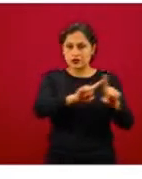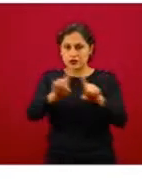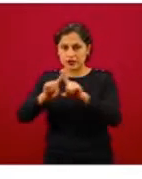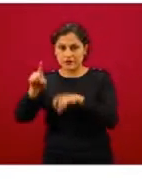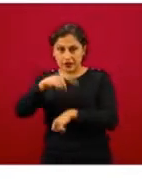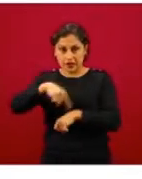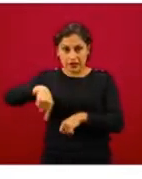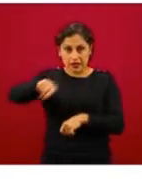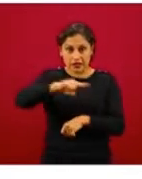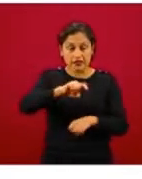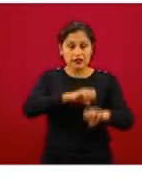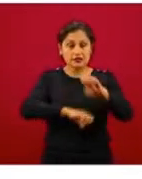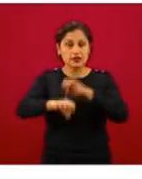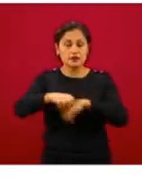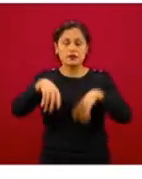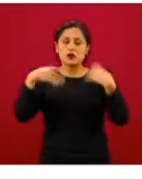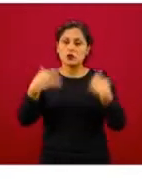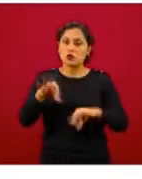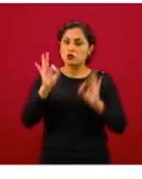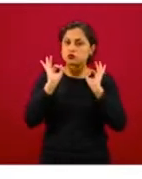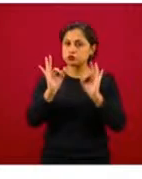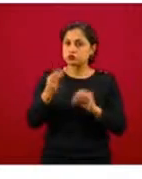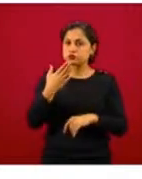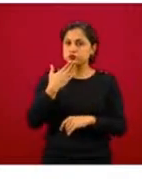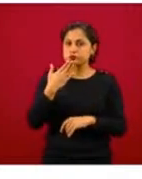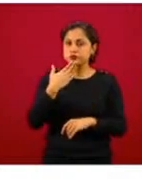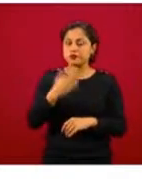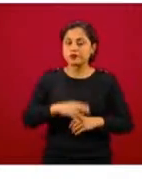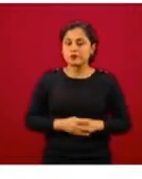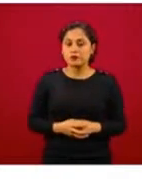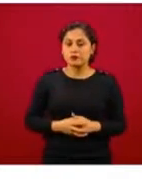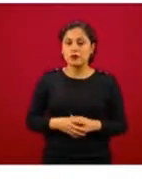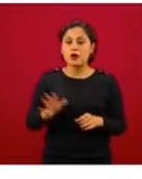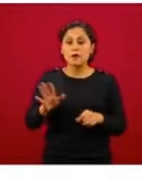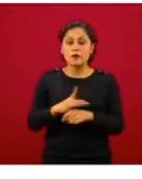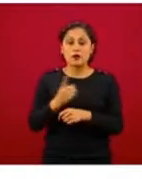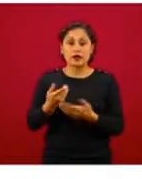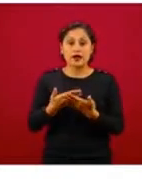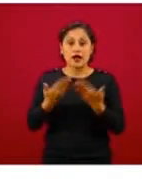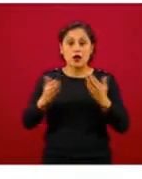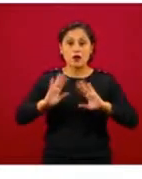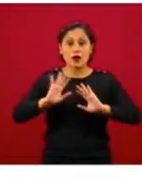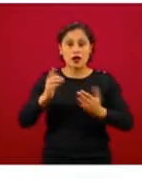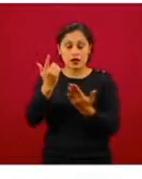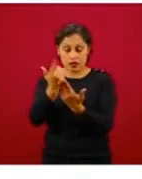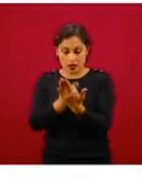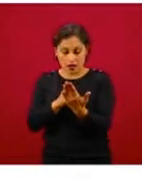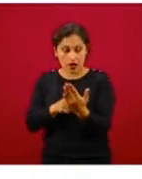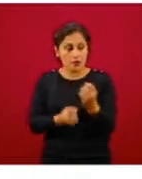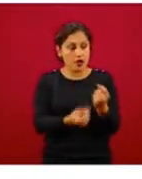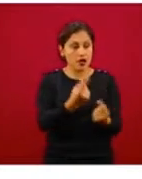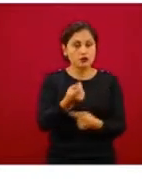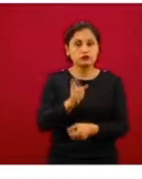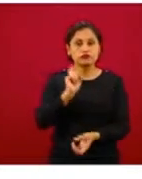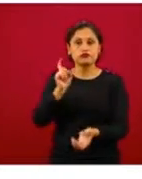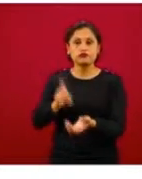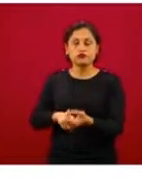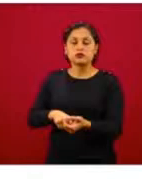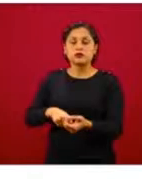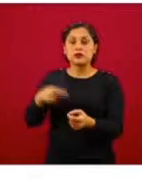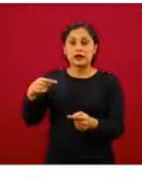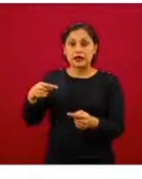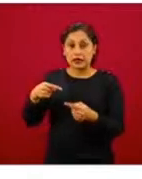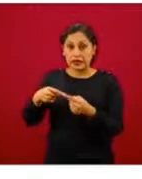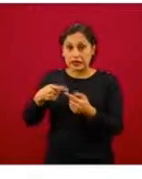their chambers, they've had a positive response in seeing how people have signed